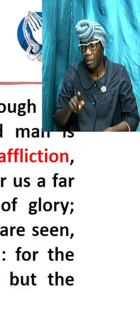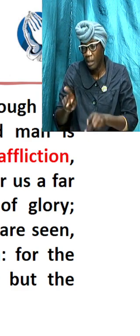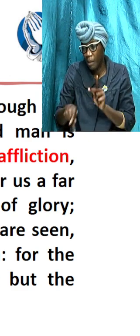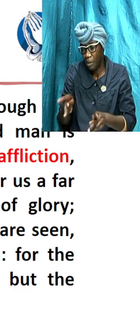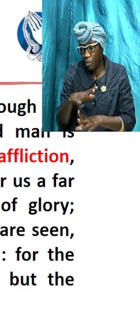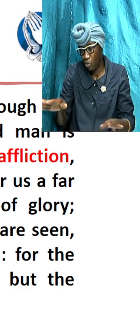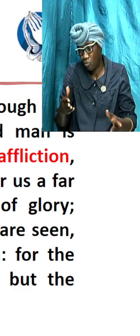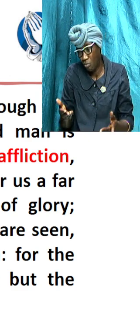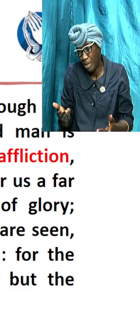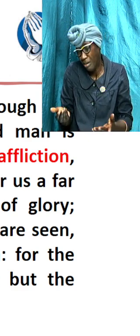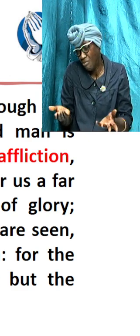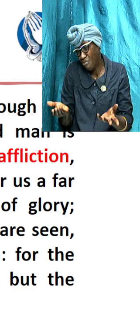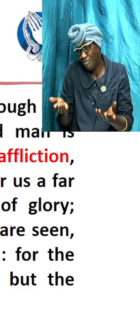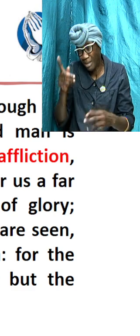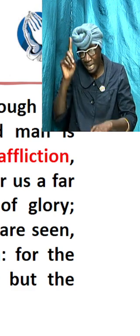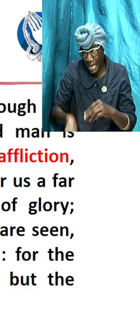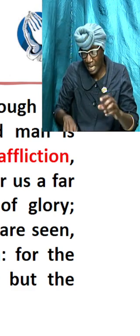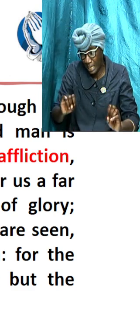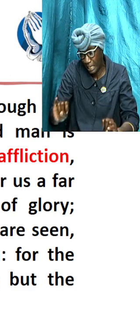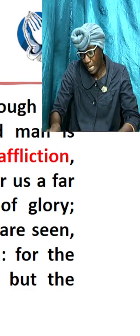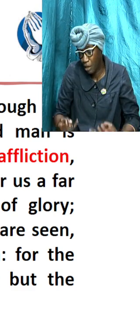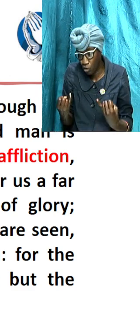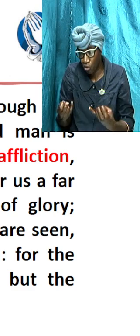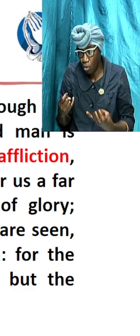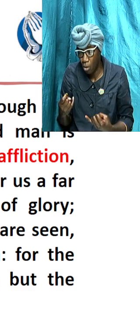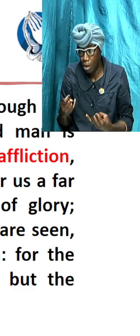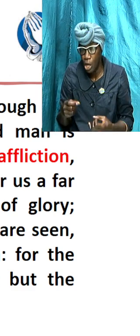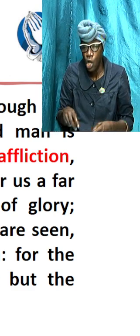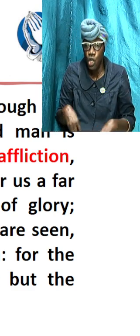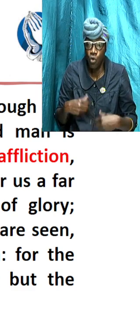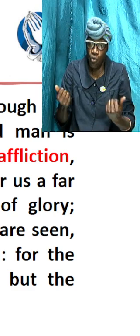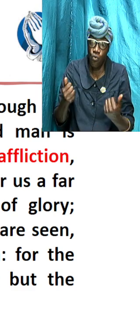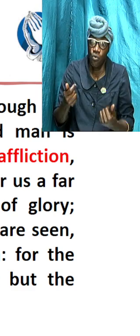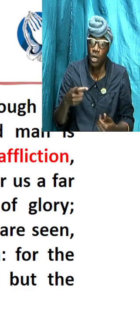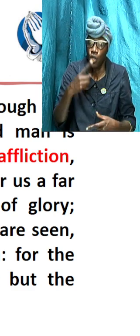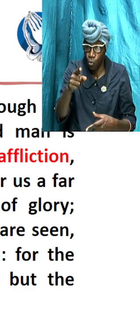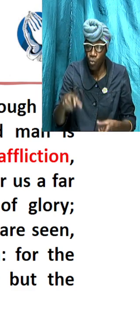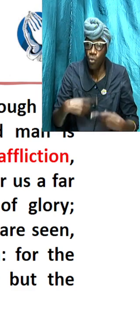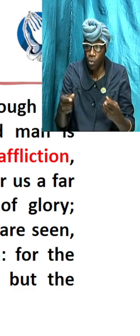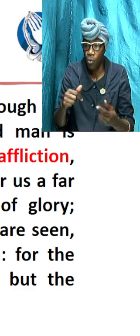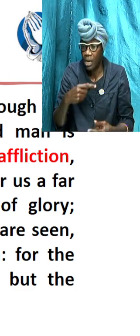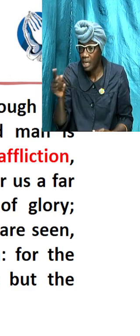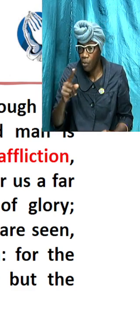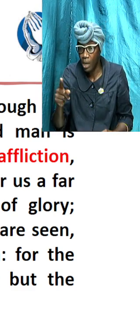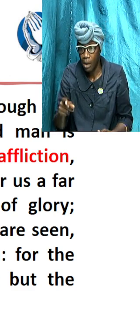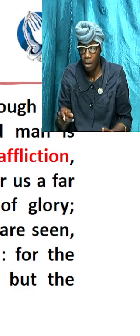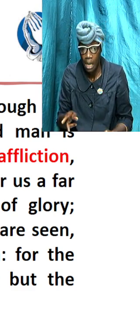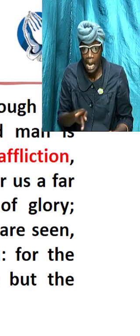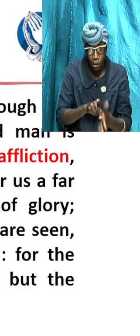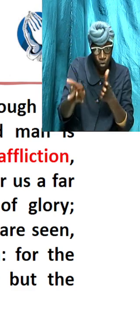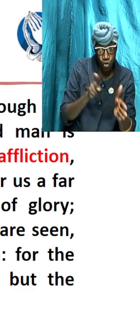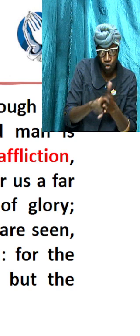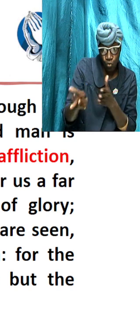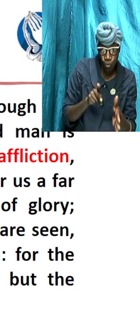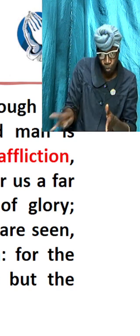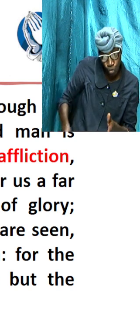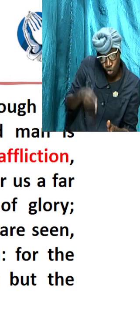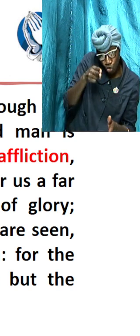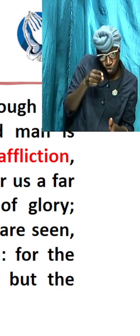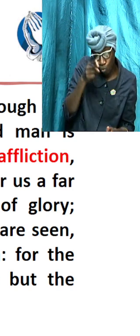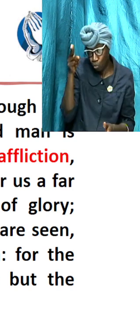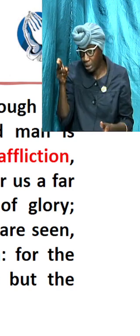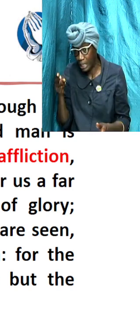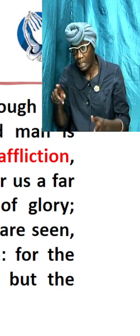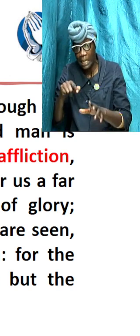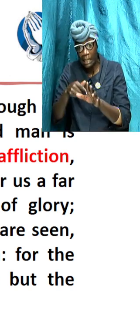just go anywhere and you just hear shooting happening. You hear that this happening, you get caught up in that. Amen. So